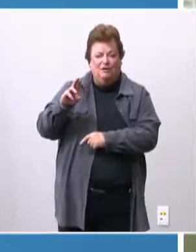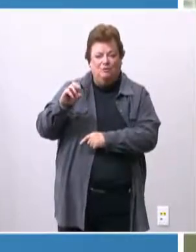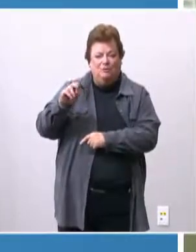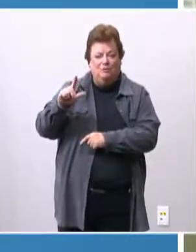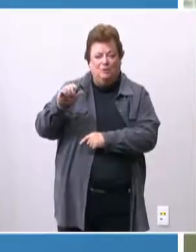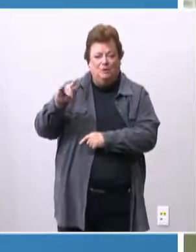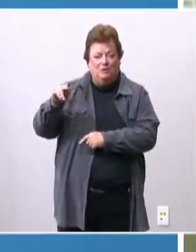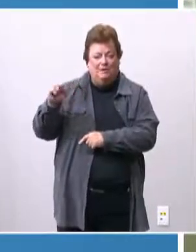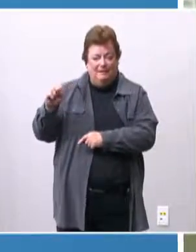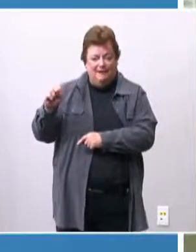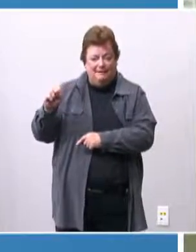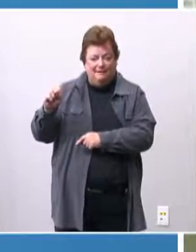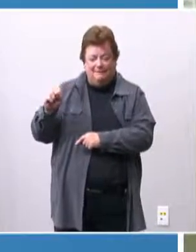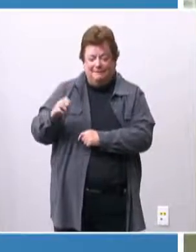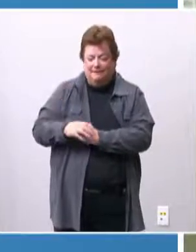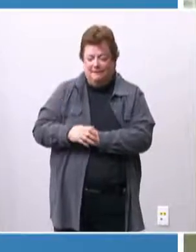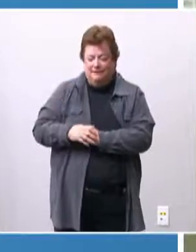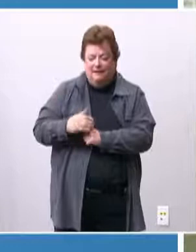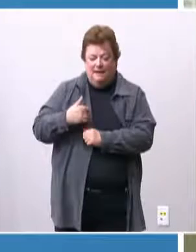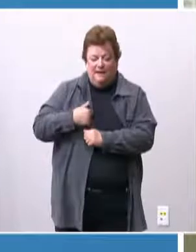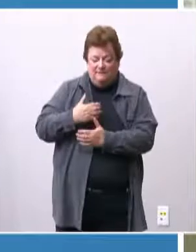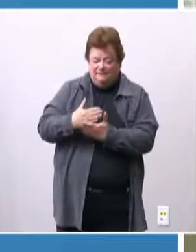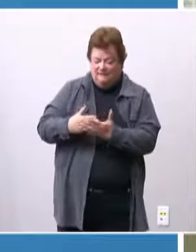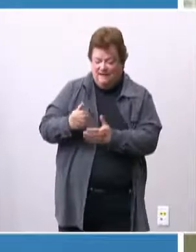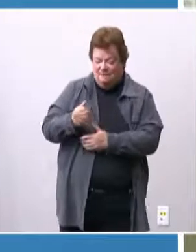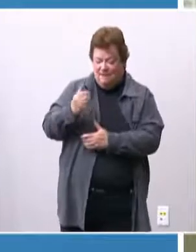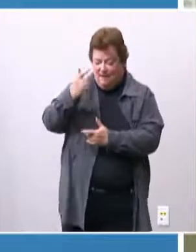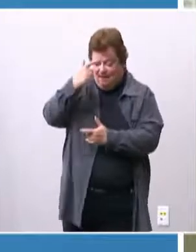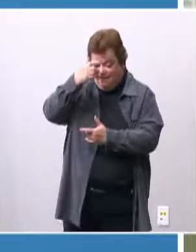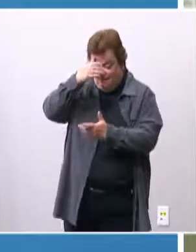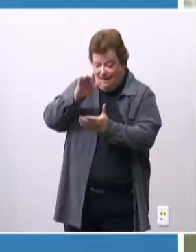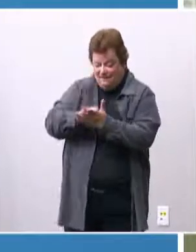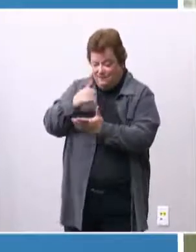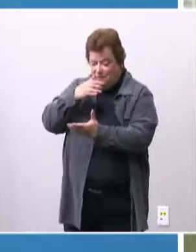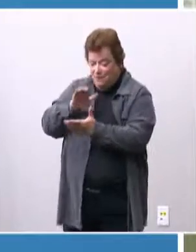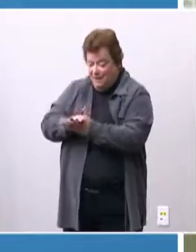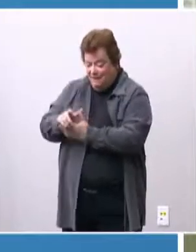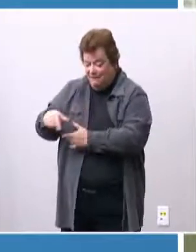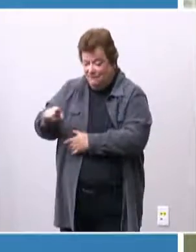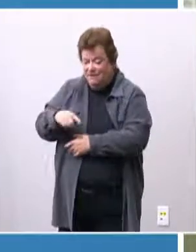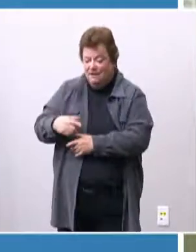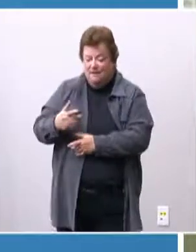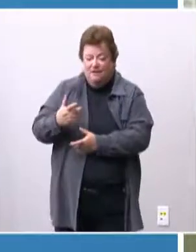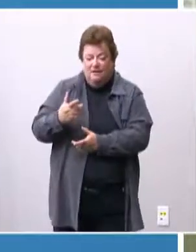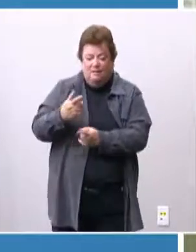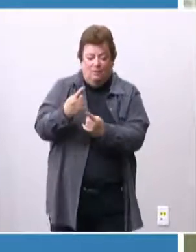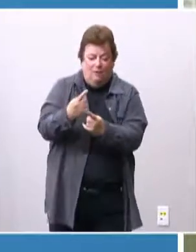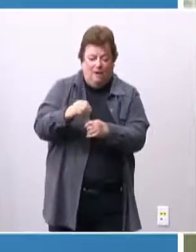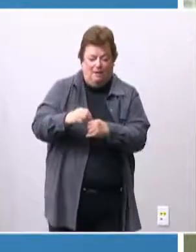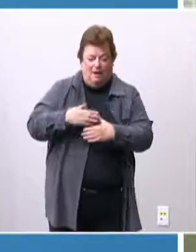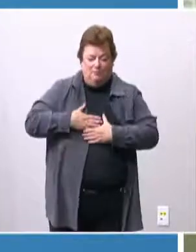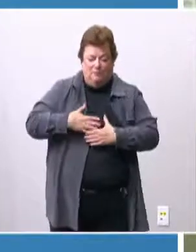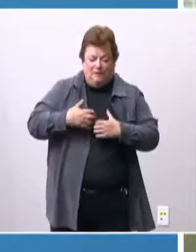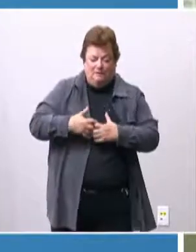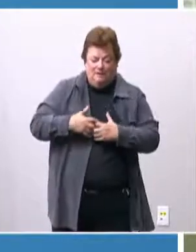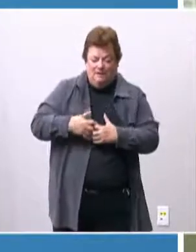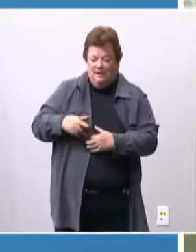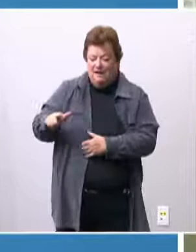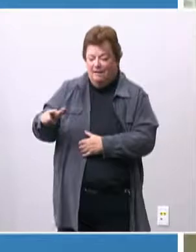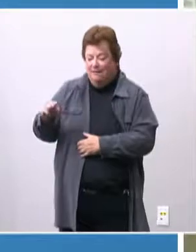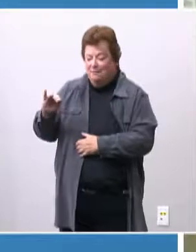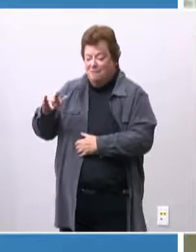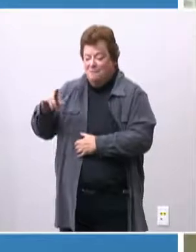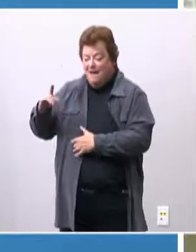several husband and wife couples that are sick, and one in the ICU on a ventilator and one who had mild illness. Good for the one who had mild illness,